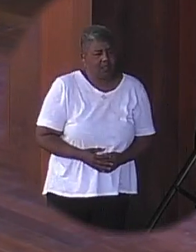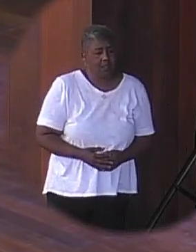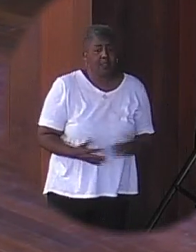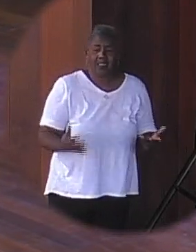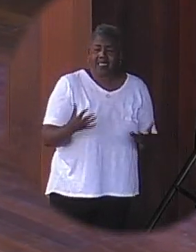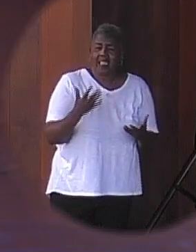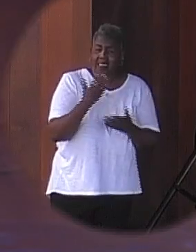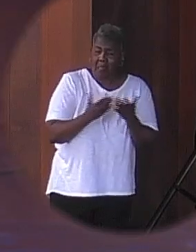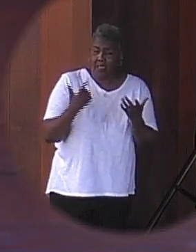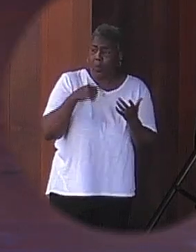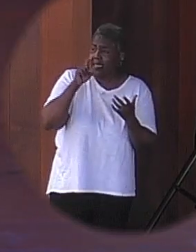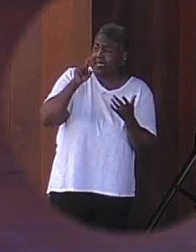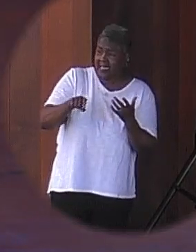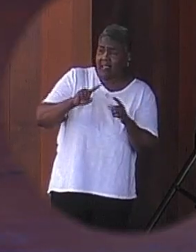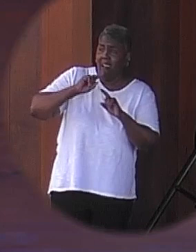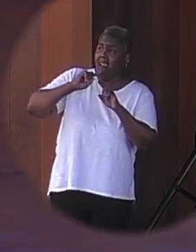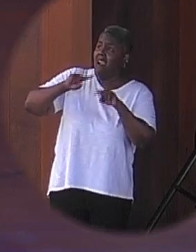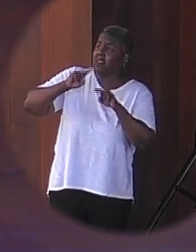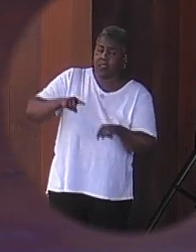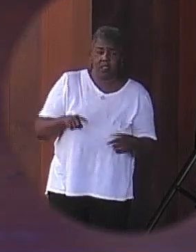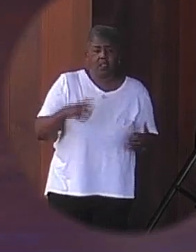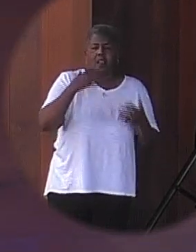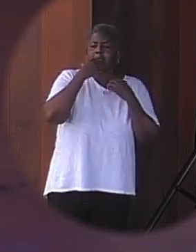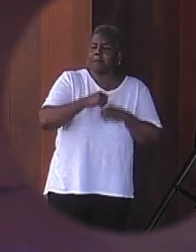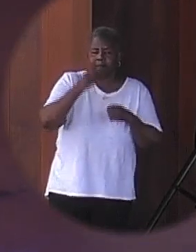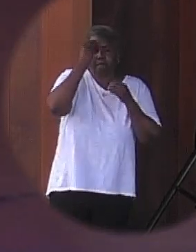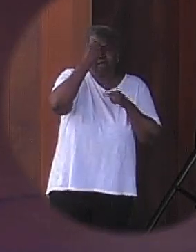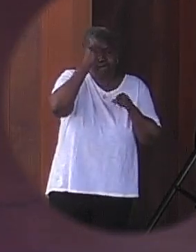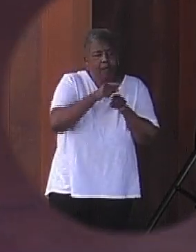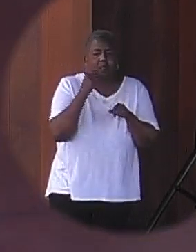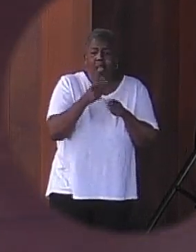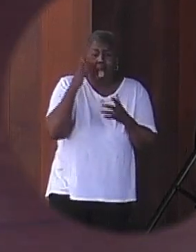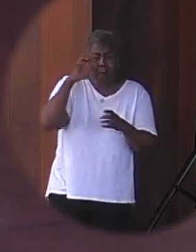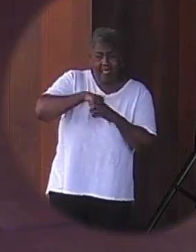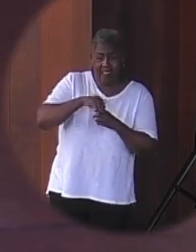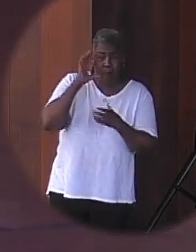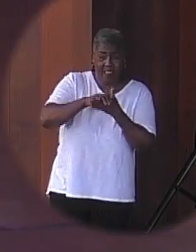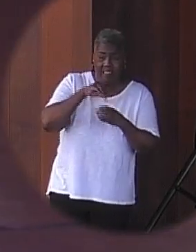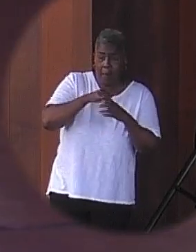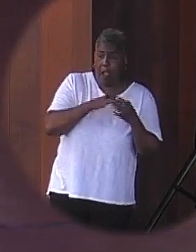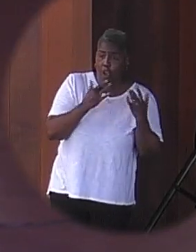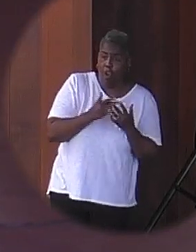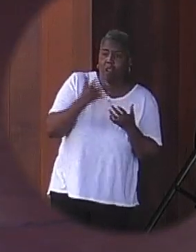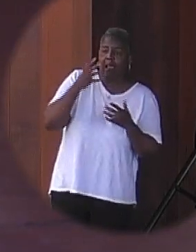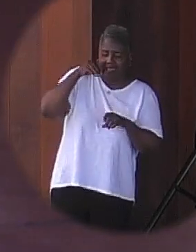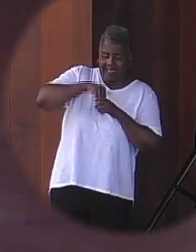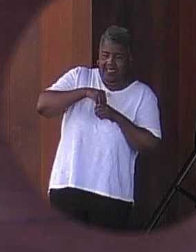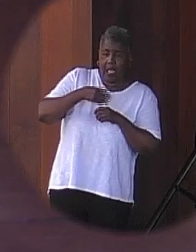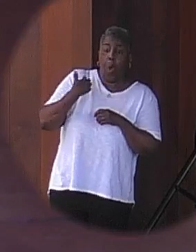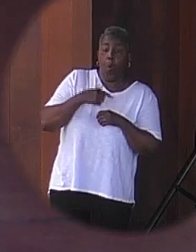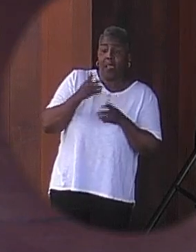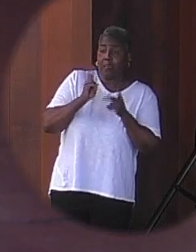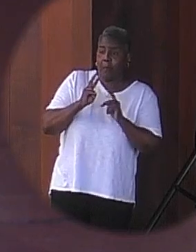that need to be answered. Beloved, I want to tell you that I believe in the depth of my heart that God is transforming us as a